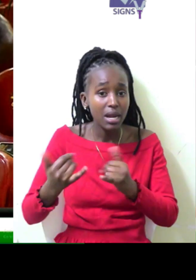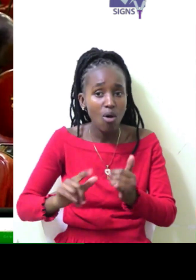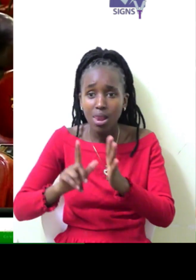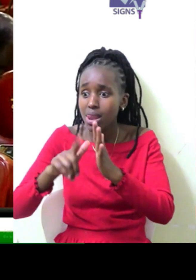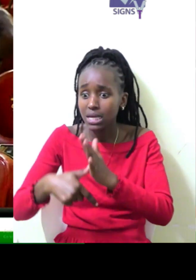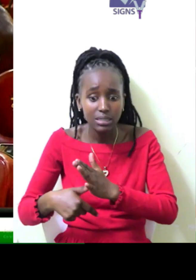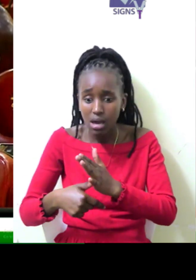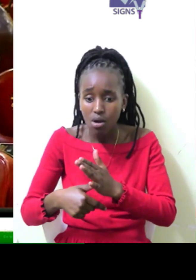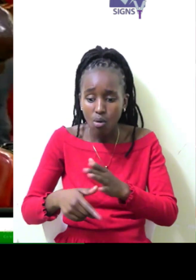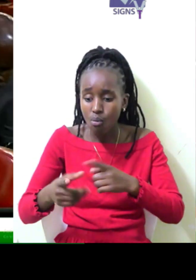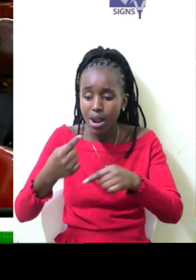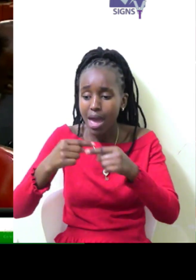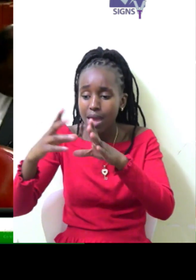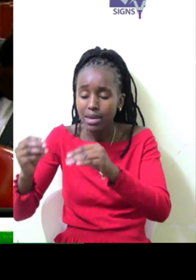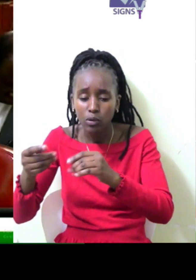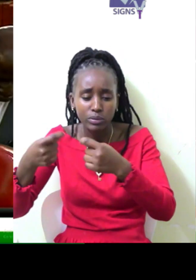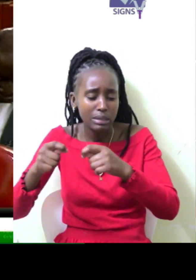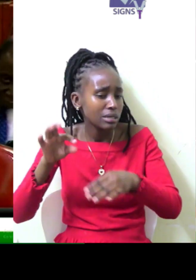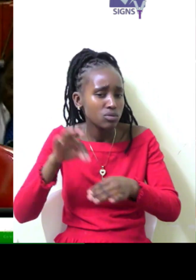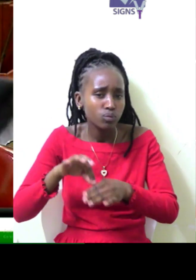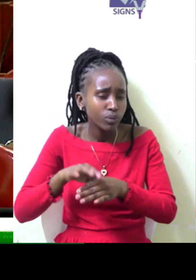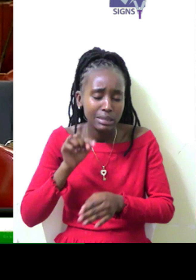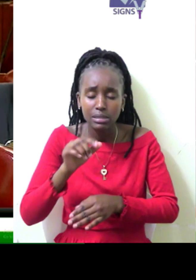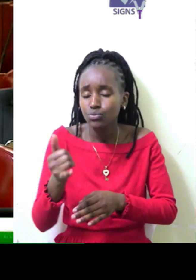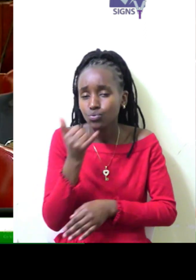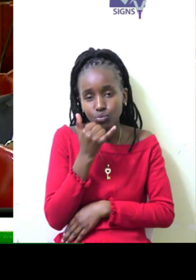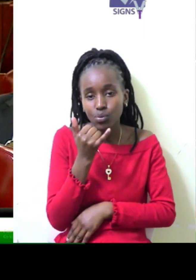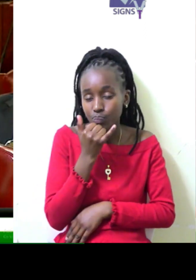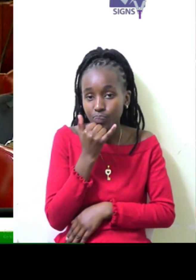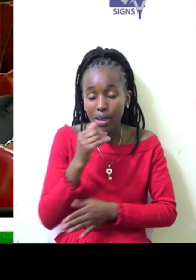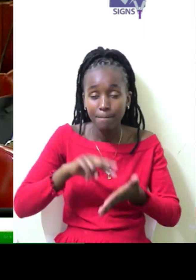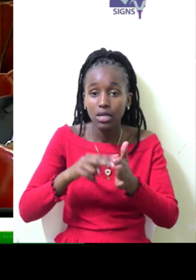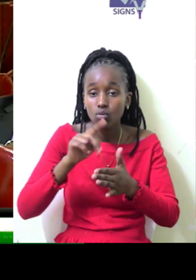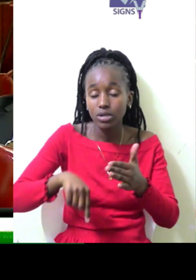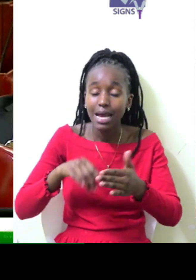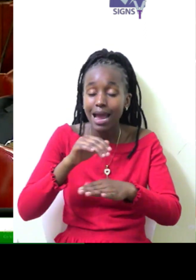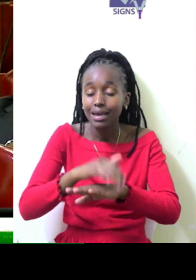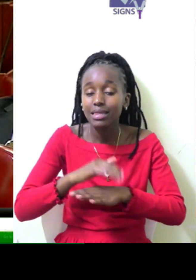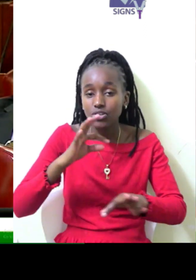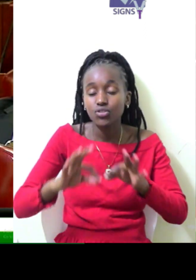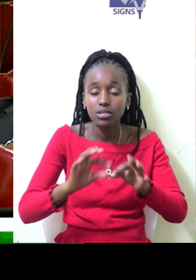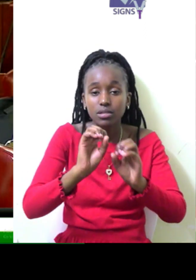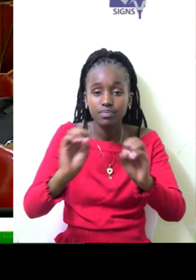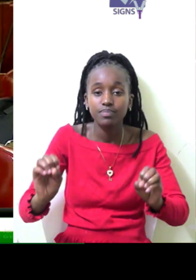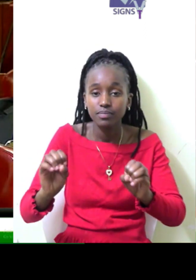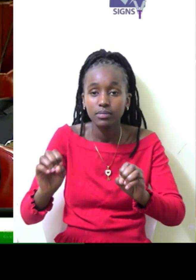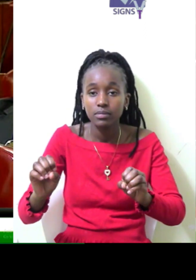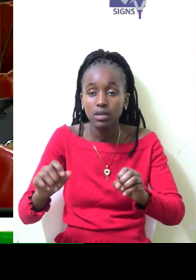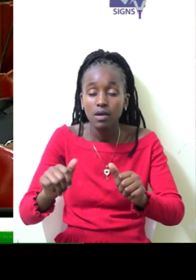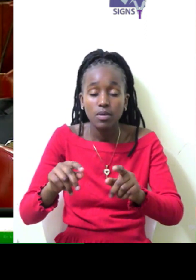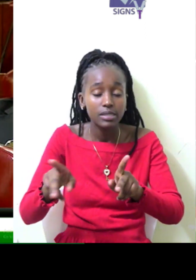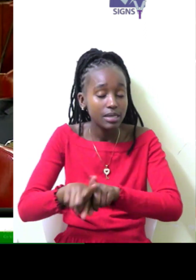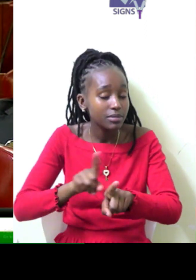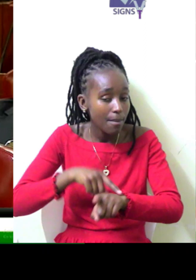to then proceed to exercise your rights thereunder. So it will deny access to justice, which is a fundamental right. I would request